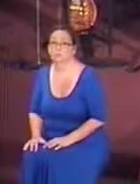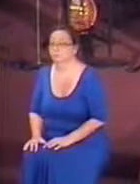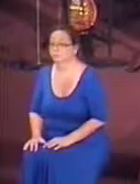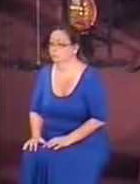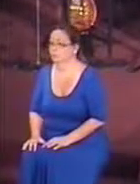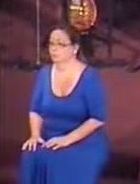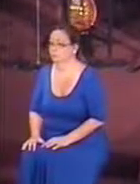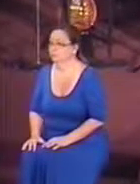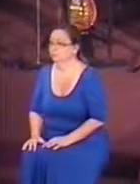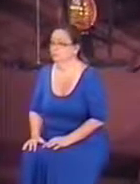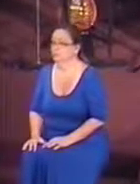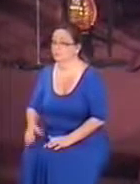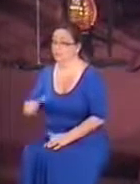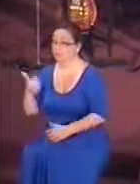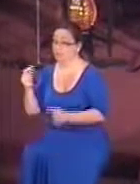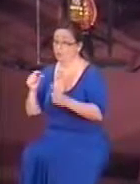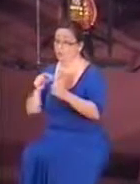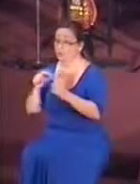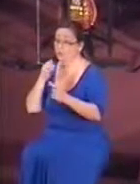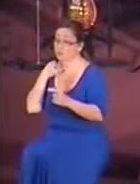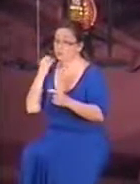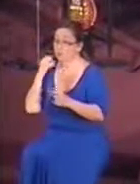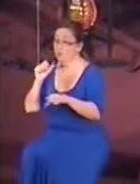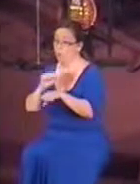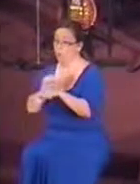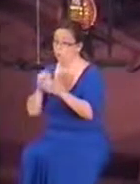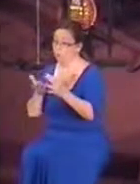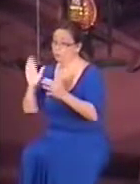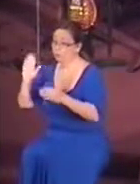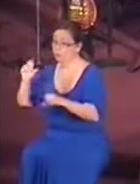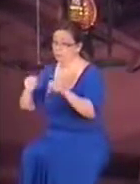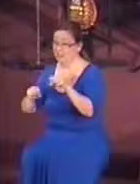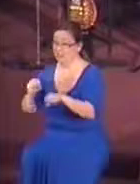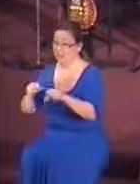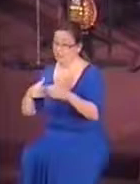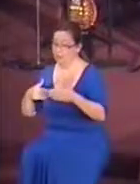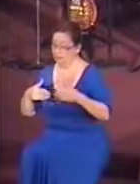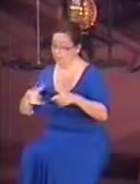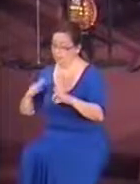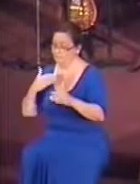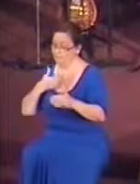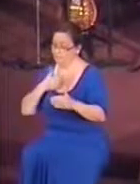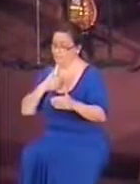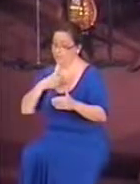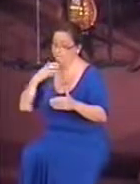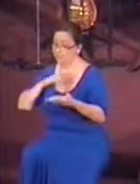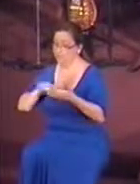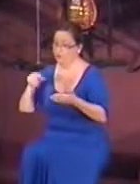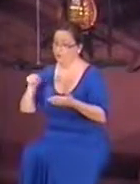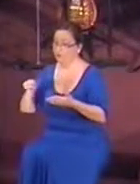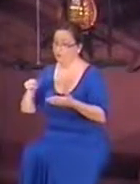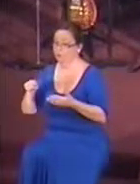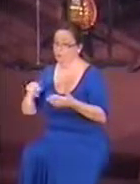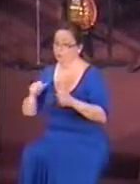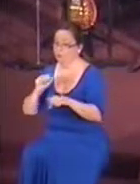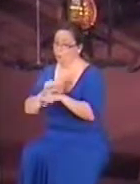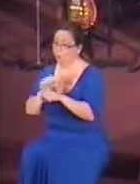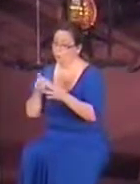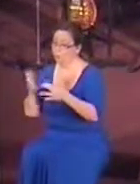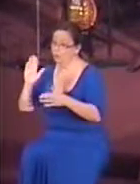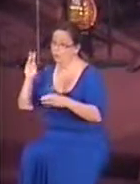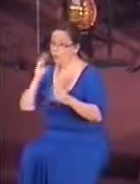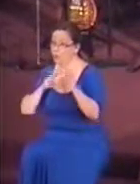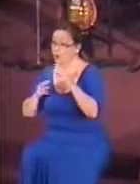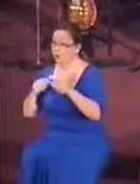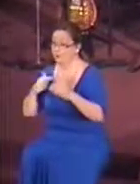wool. In other words, Israel, work through your doubts, let me forgive you. Work through your worries, and let me give you